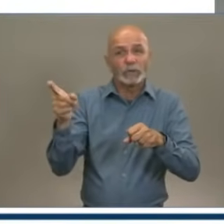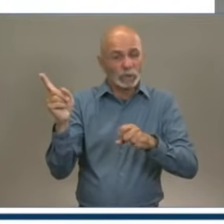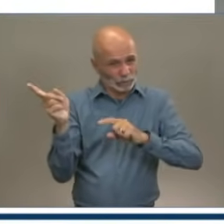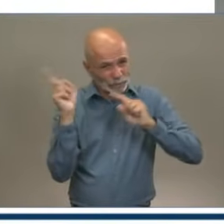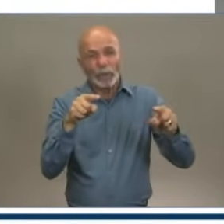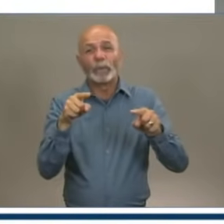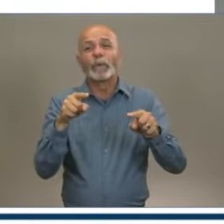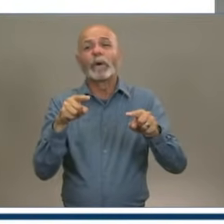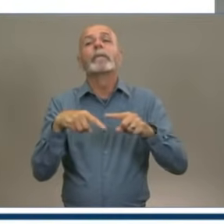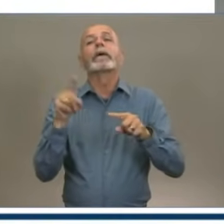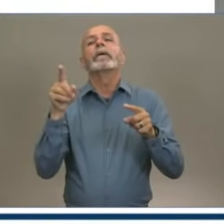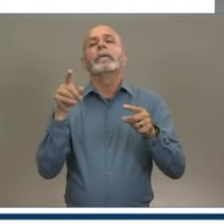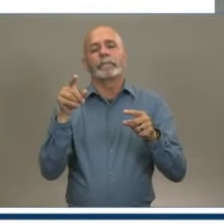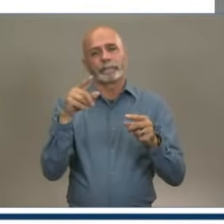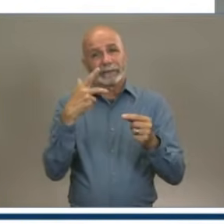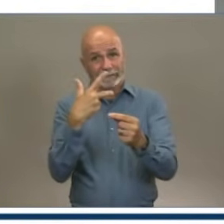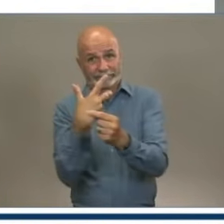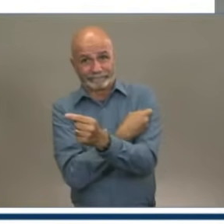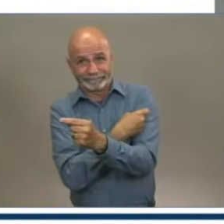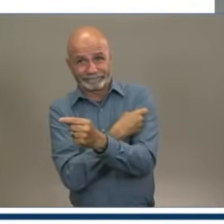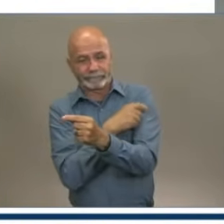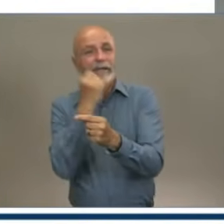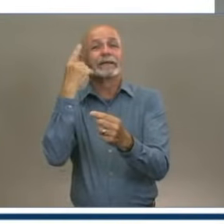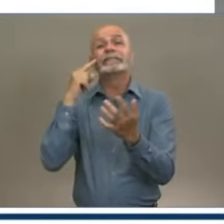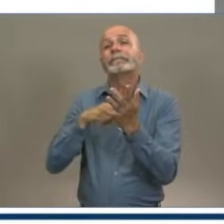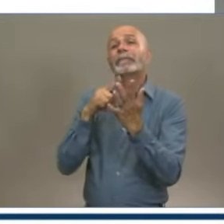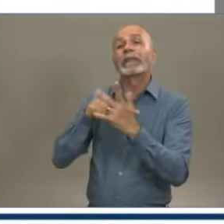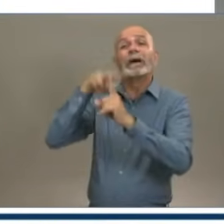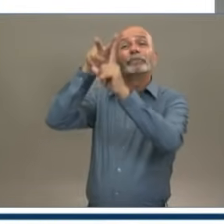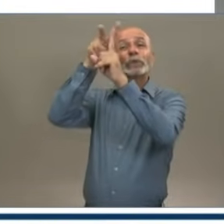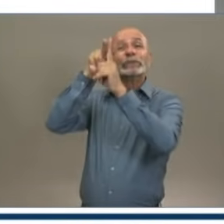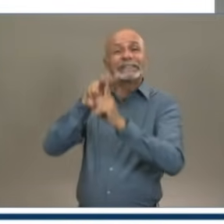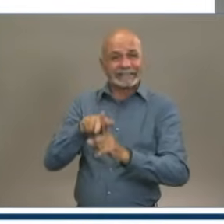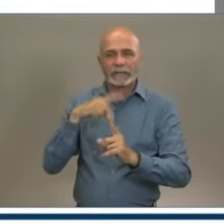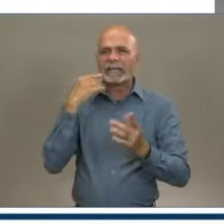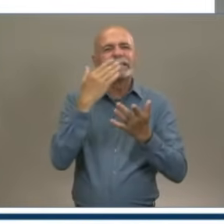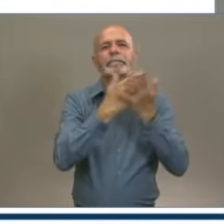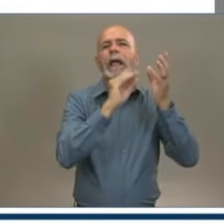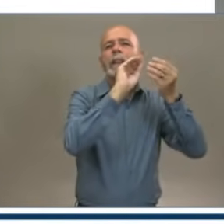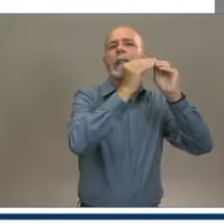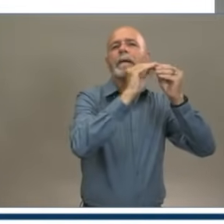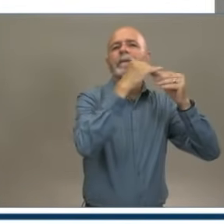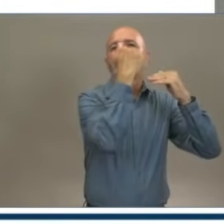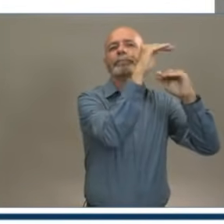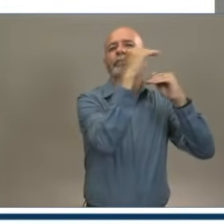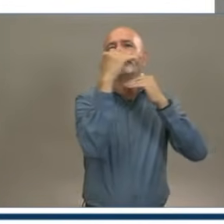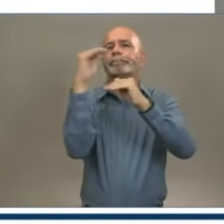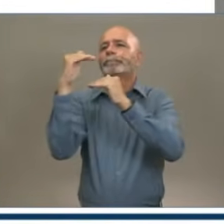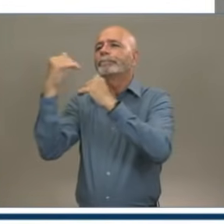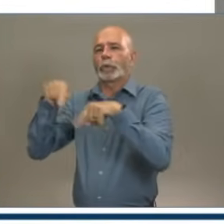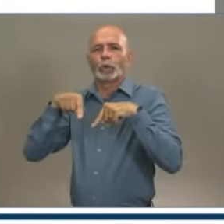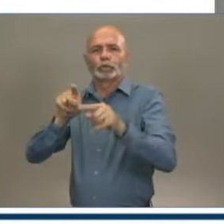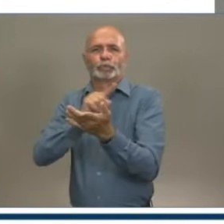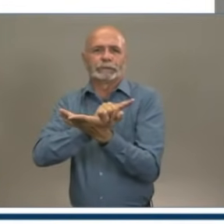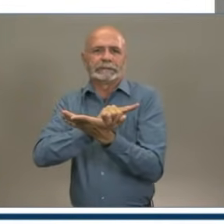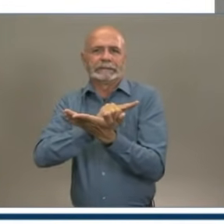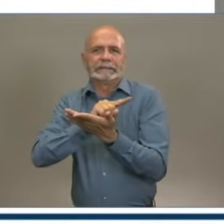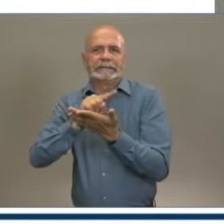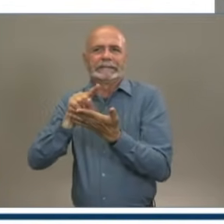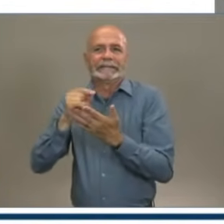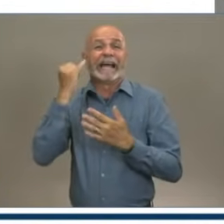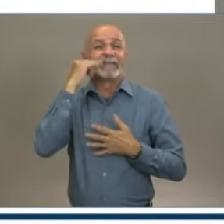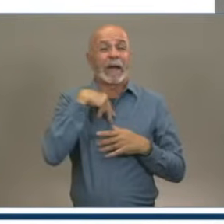many appointments we can put out in a given week because we don't put out more appointments than we have